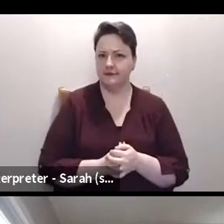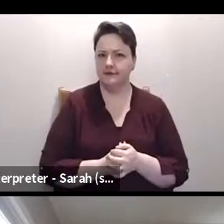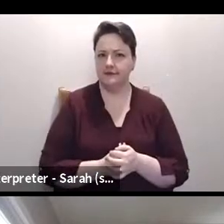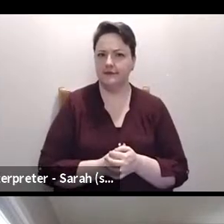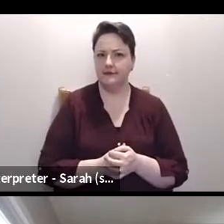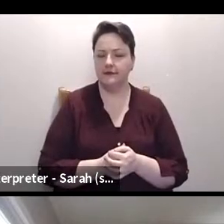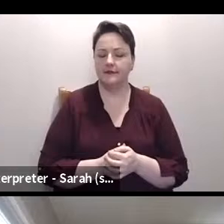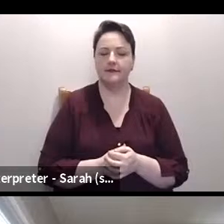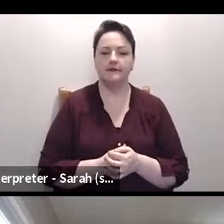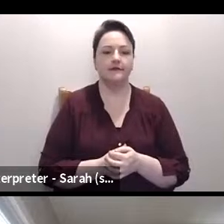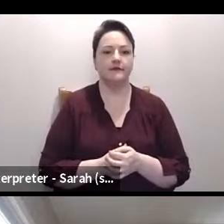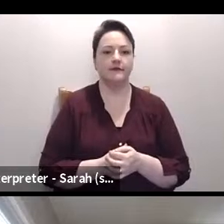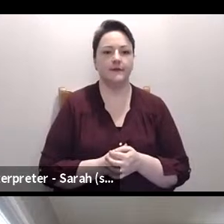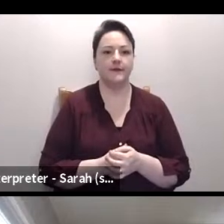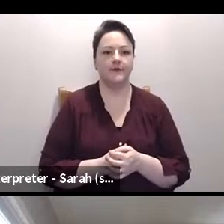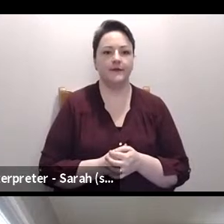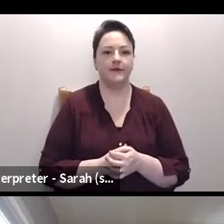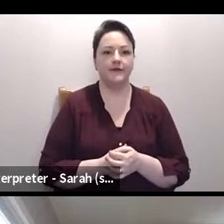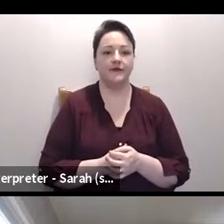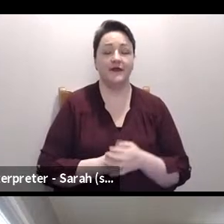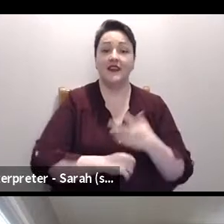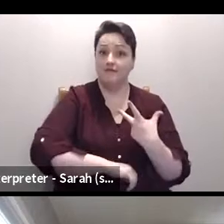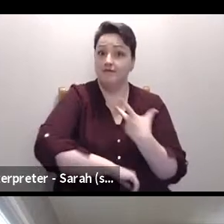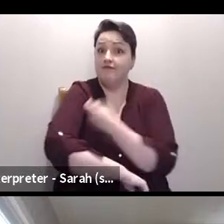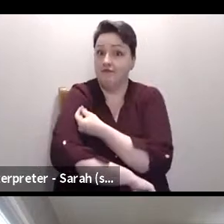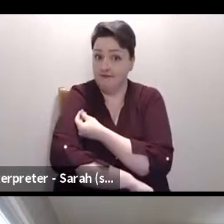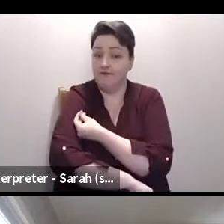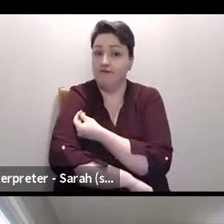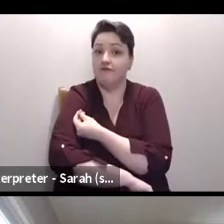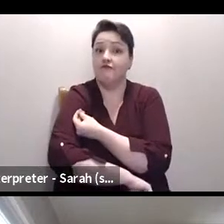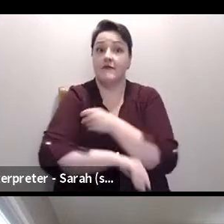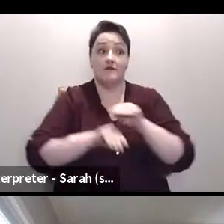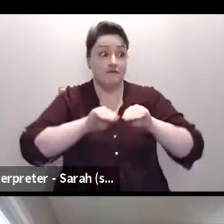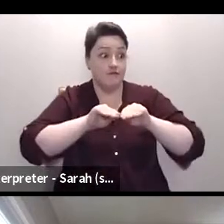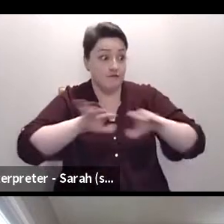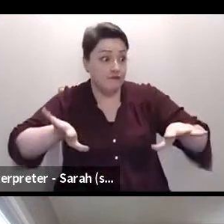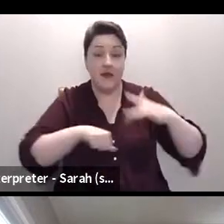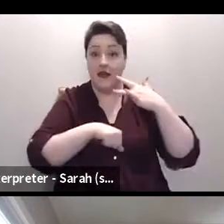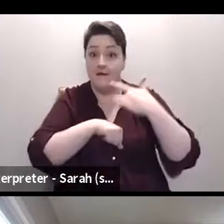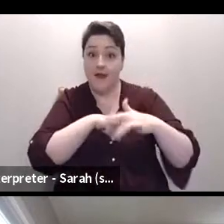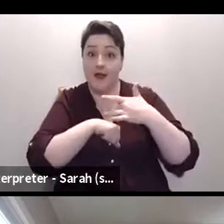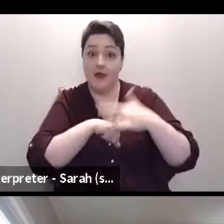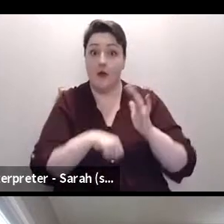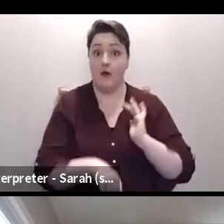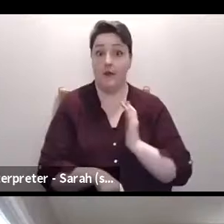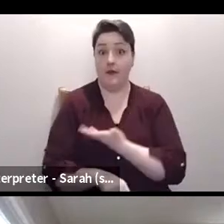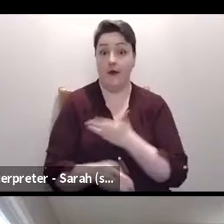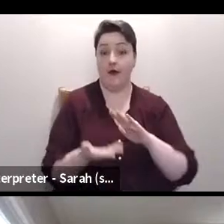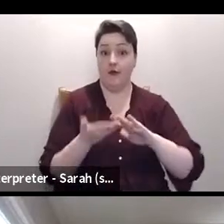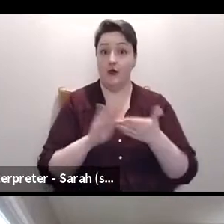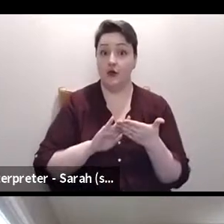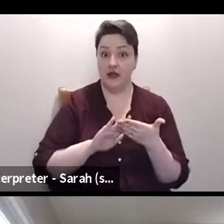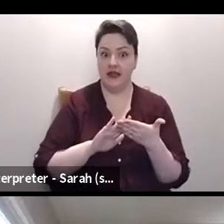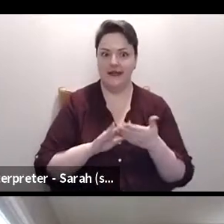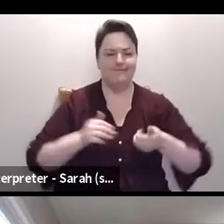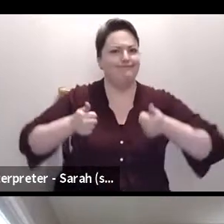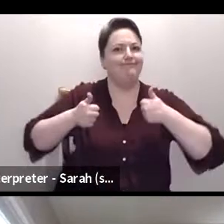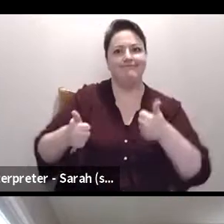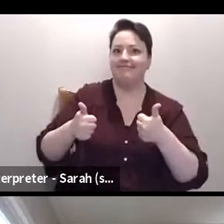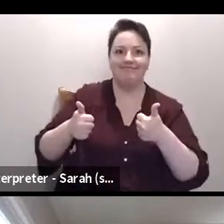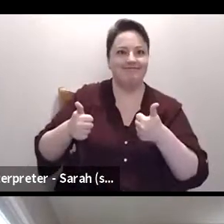I know this vaccination and making it available to everybody in my community, we're all happy and, like they